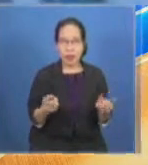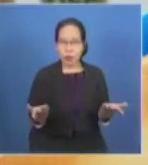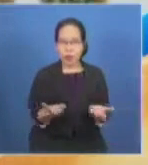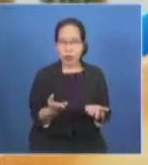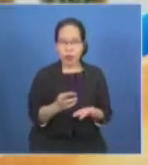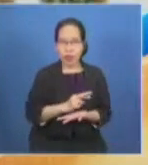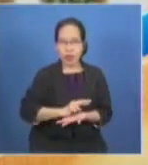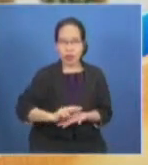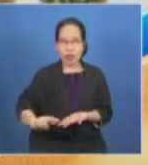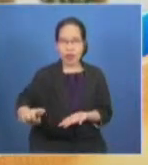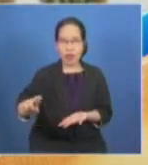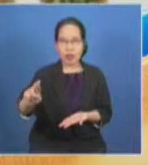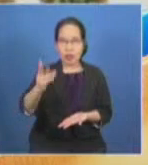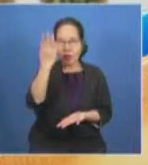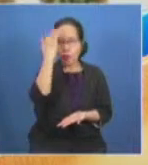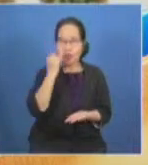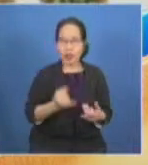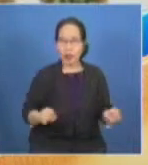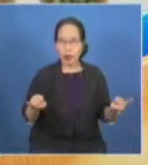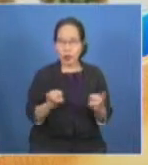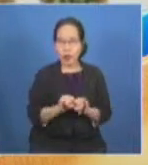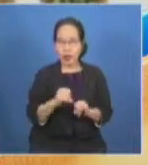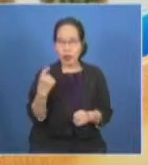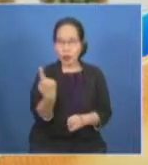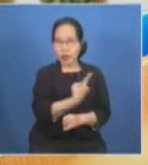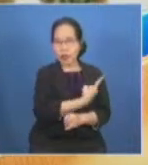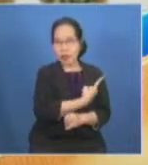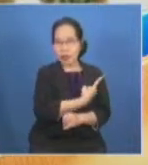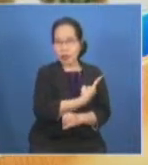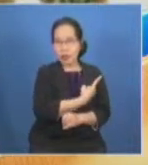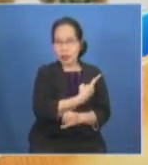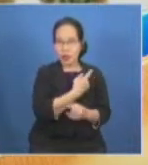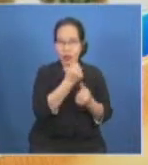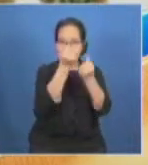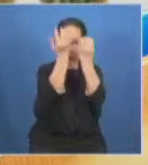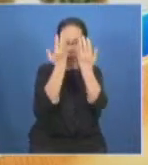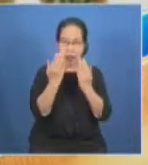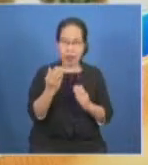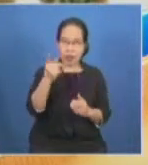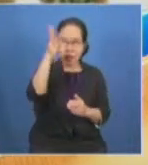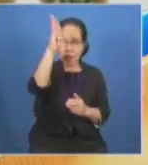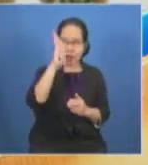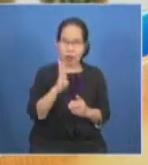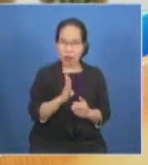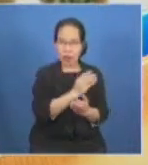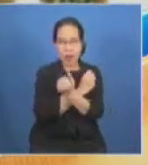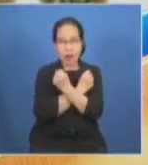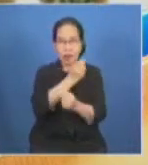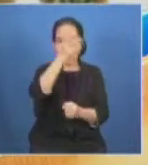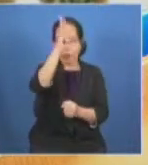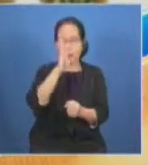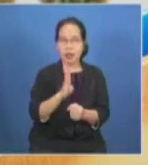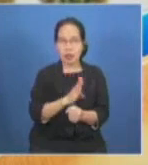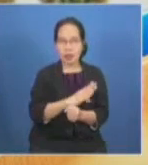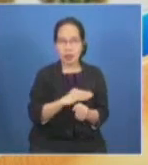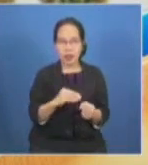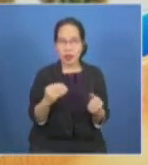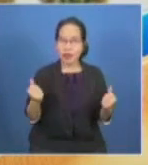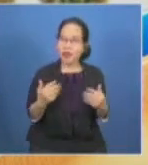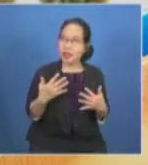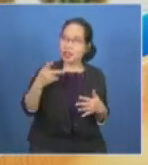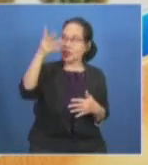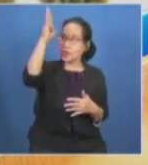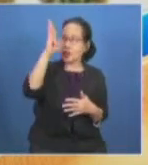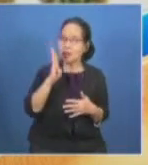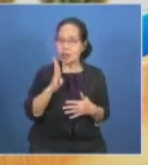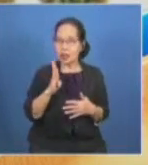But what could be the reason why it is important that we obey God, love God, and